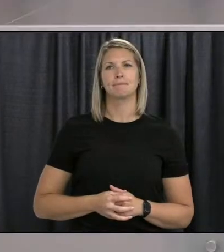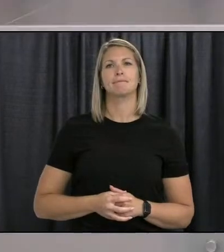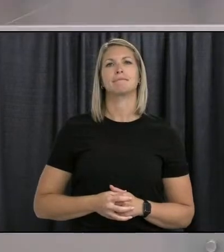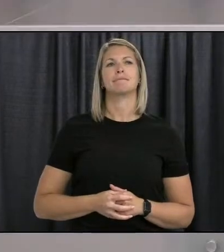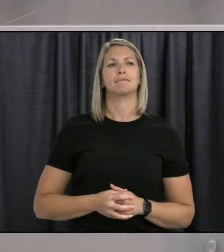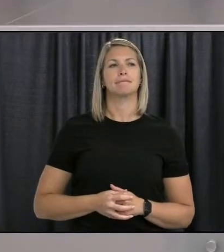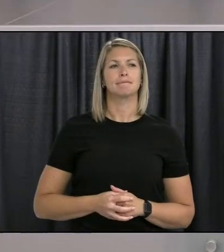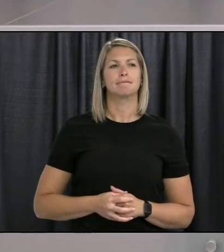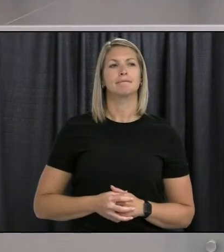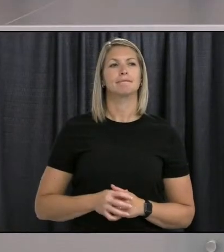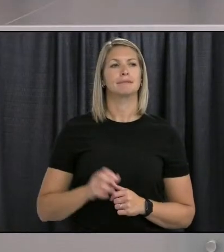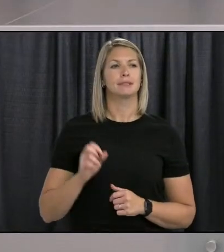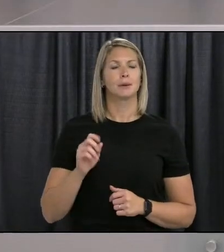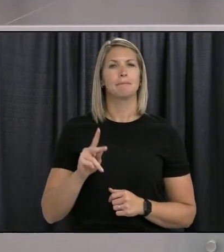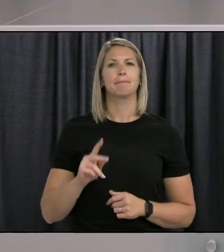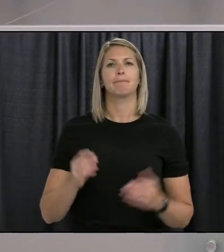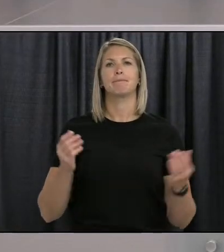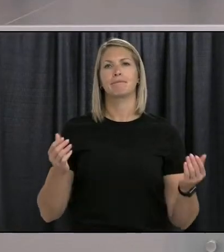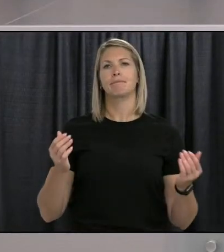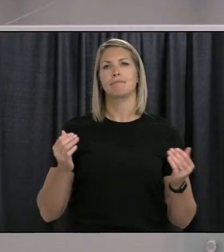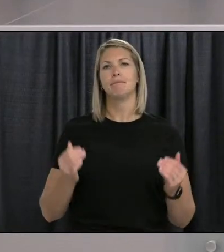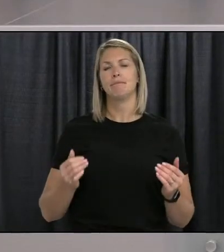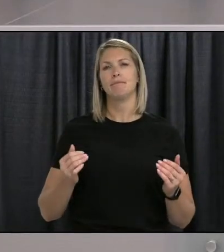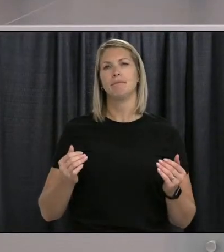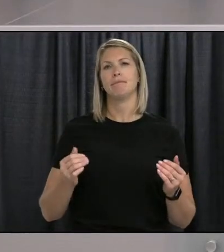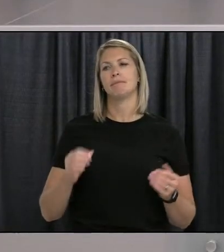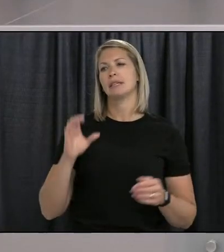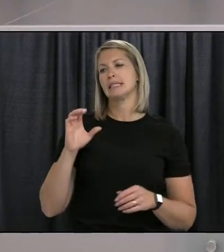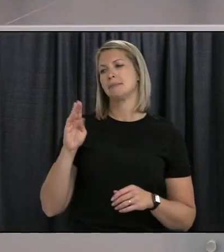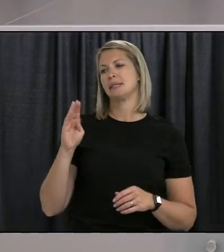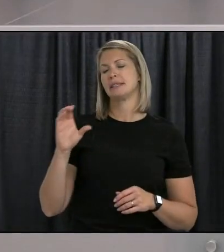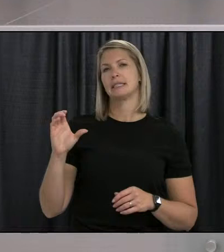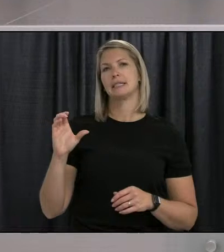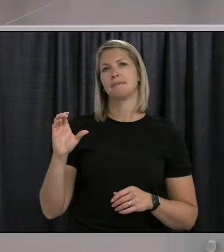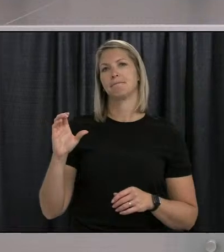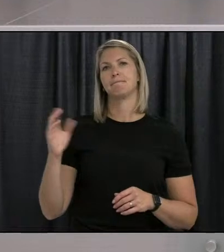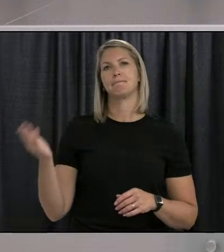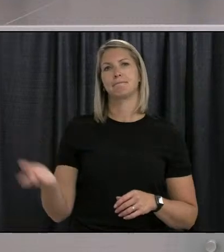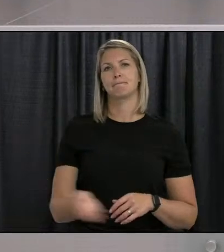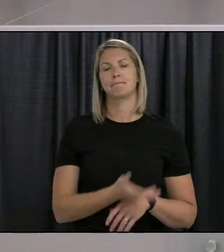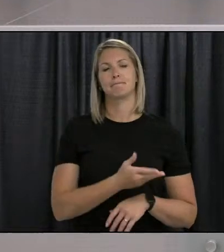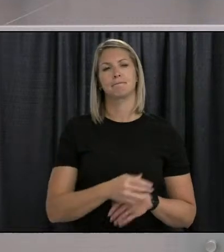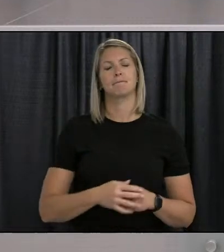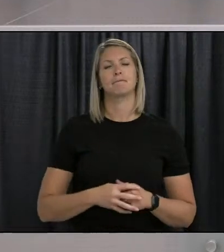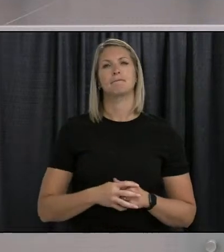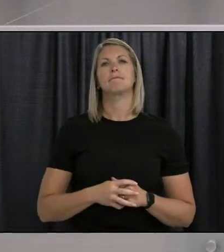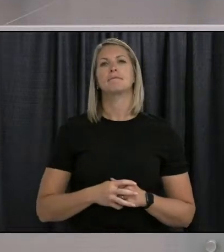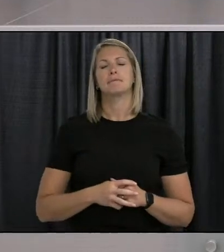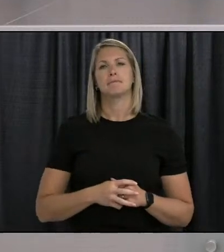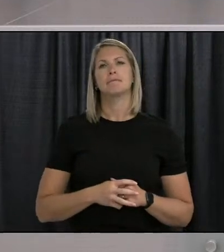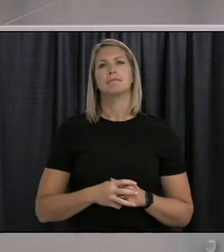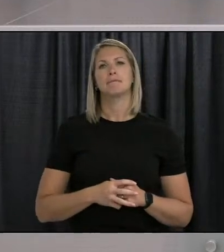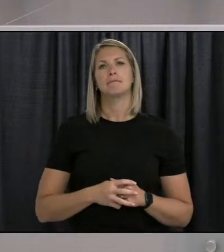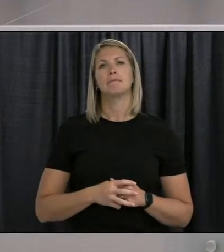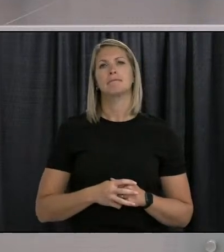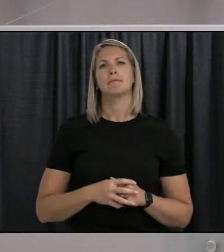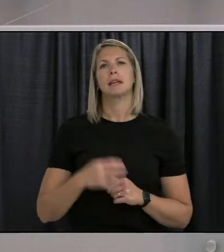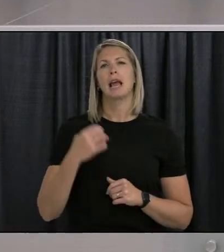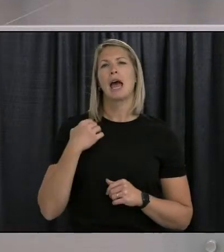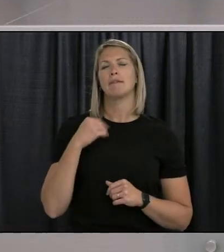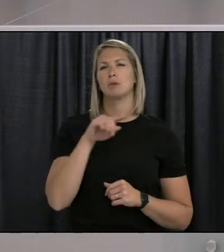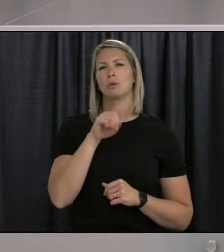Thank you. Our next questions are from Peter Cowan of CBC News. Please go ahead. Thank you. I have a question about